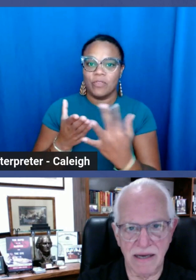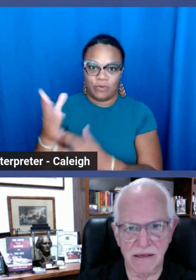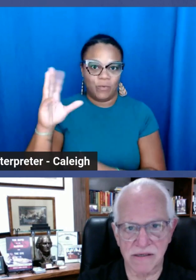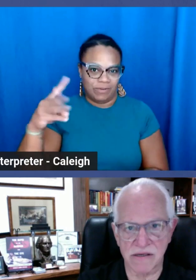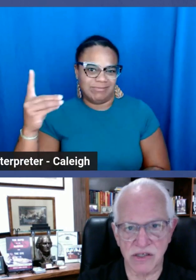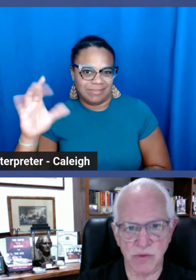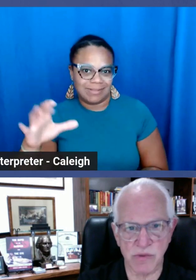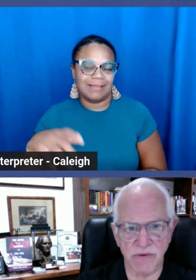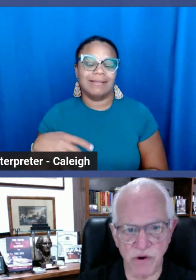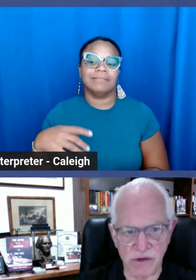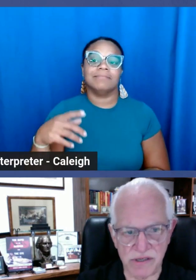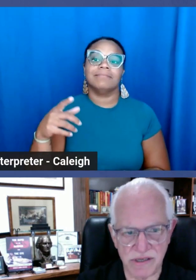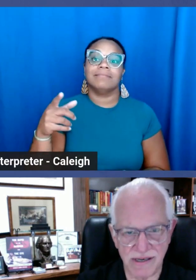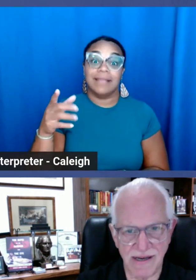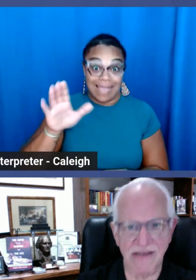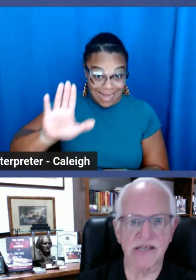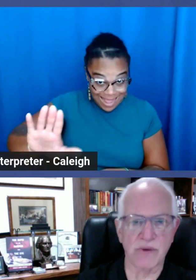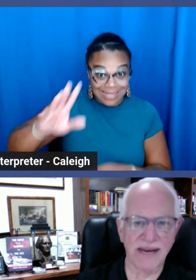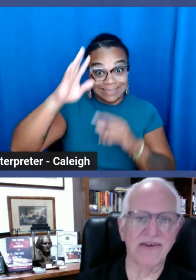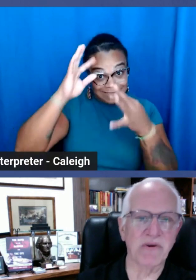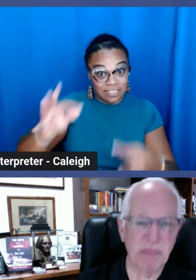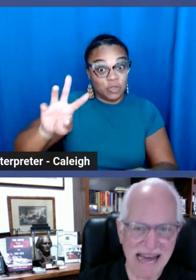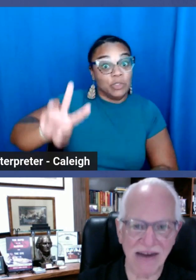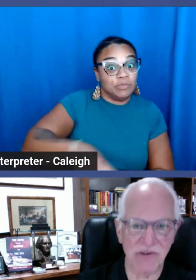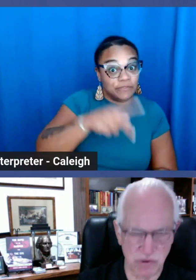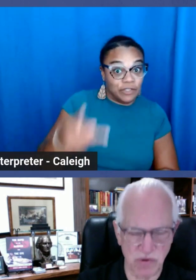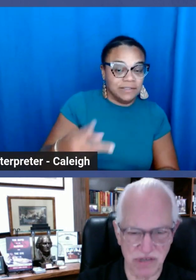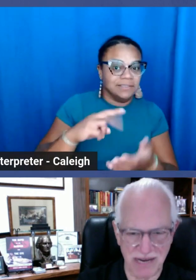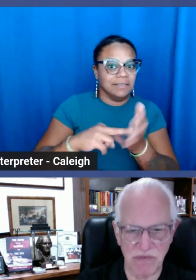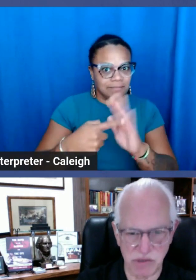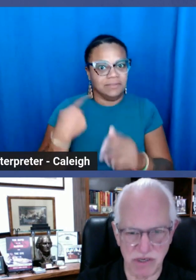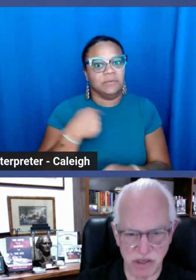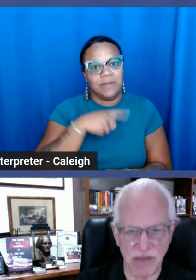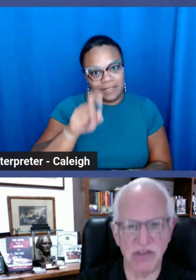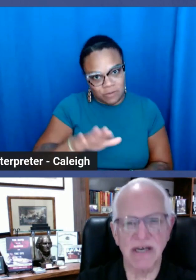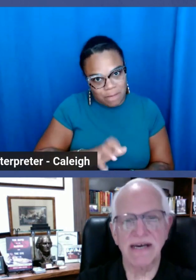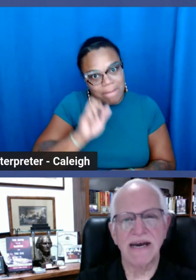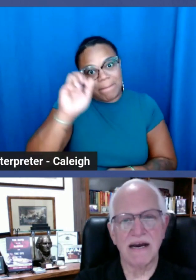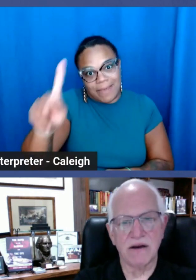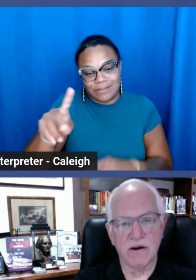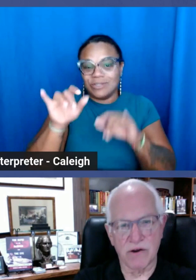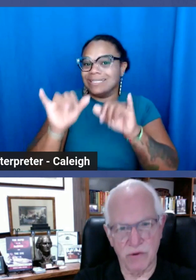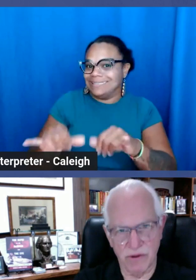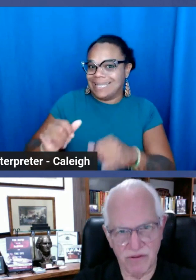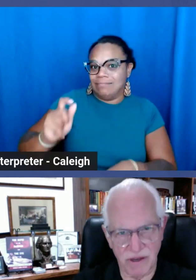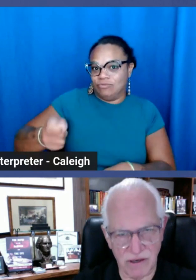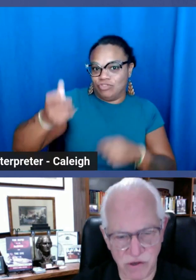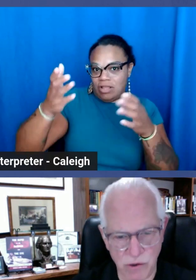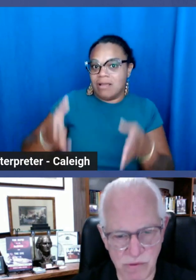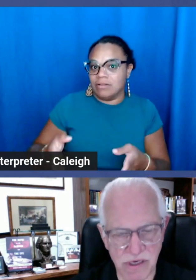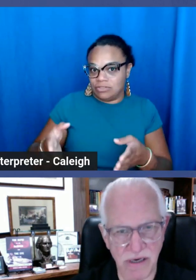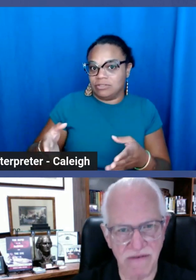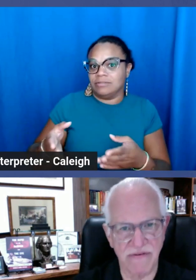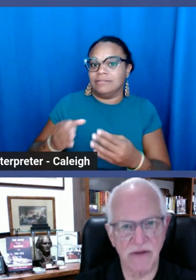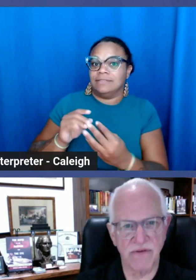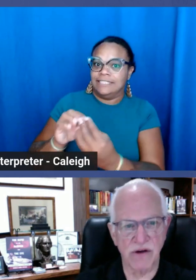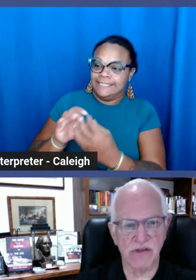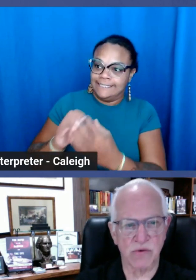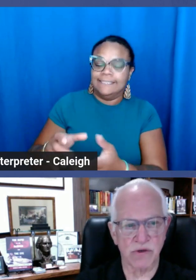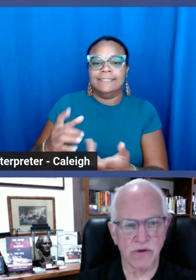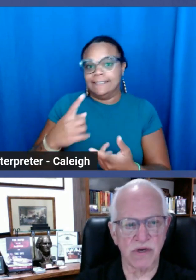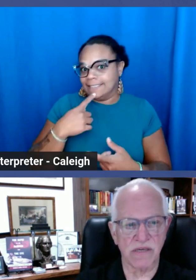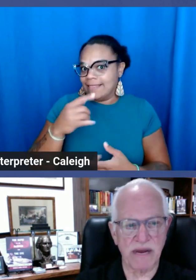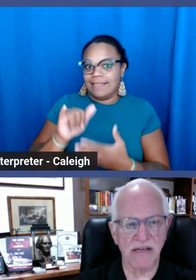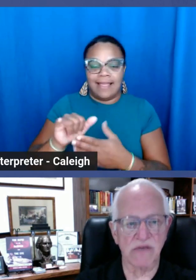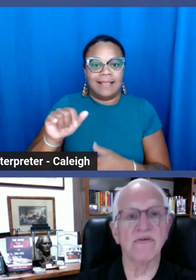and his decision was reversed. And so we had to go back to the same district judge and argue that the terms of FOSTA